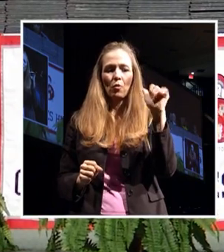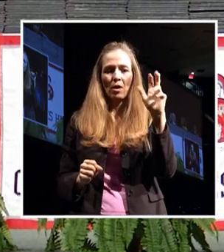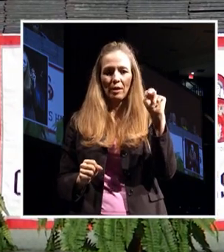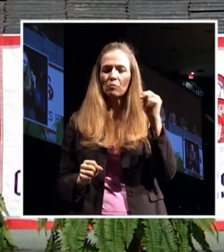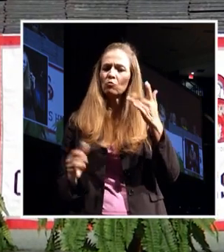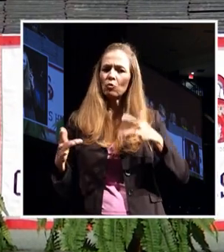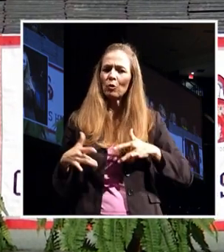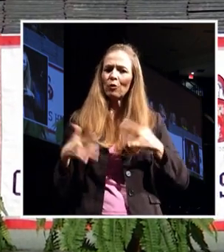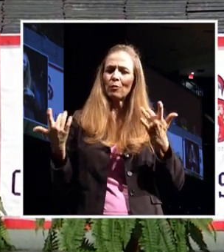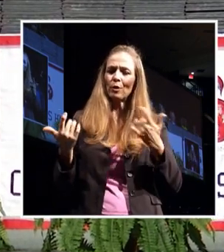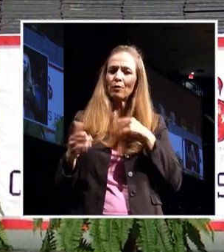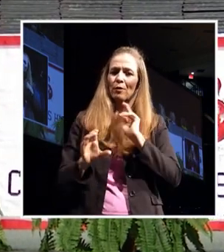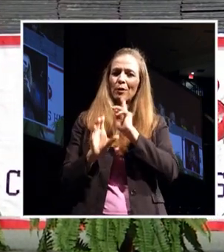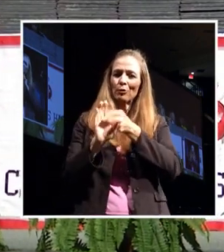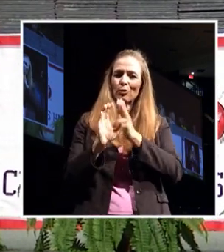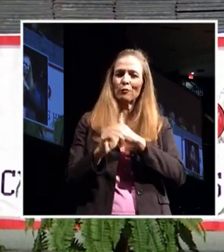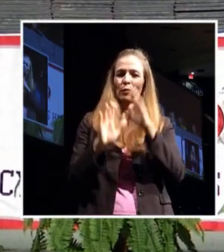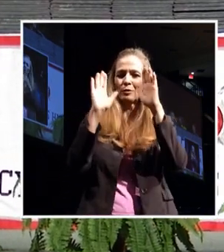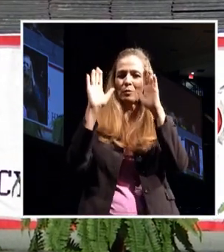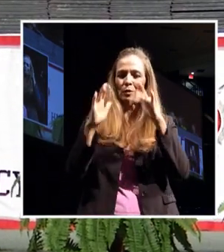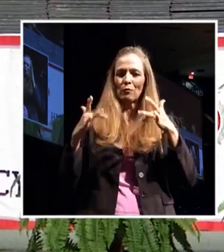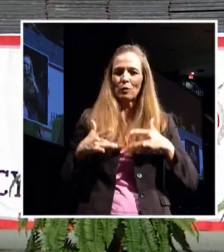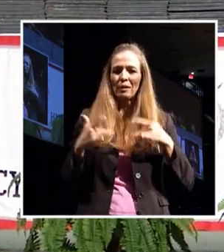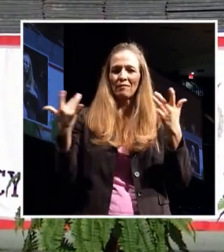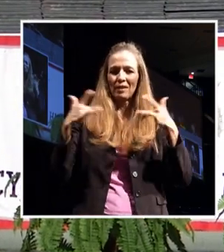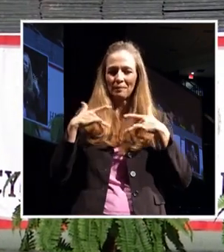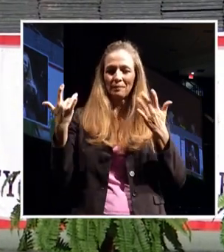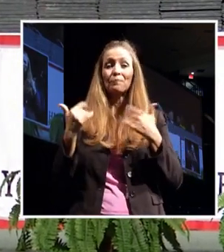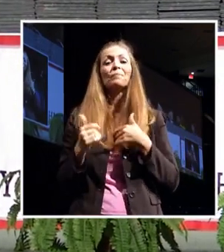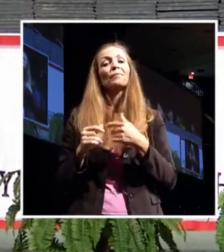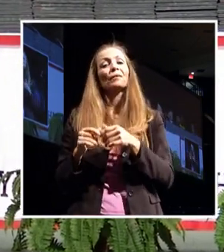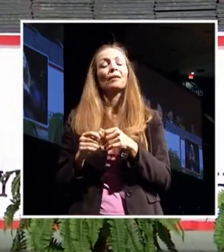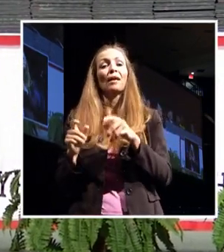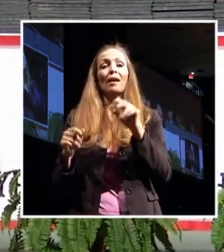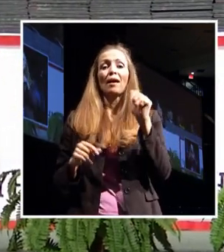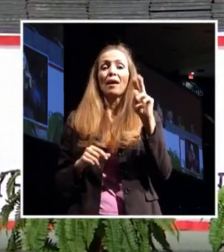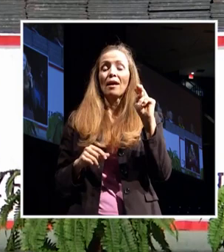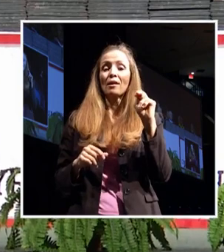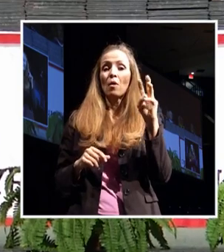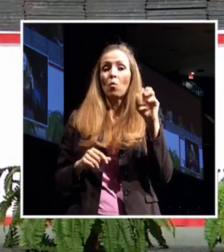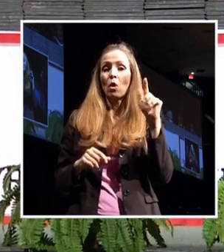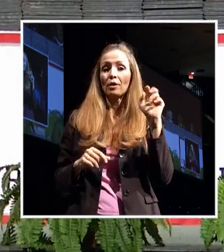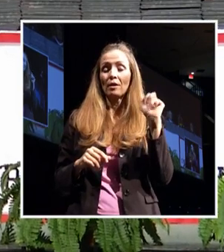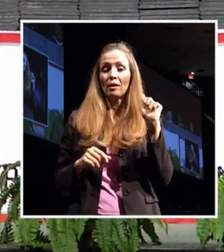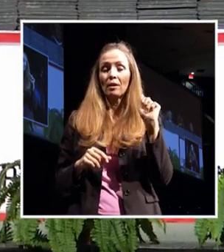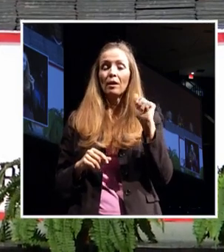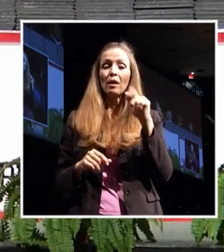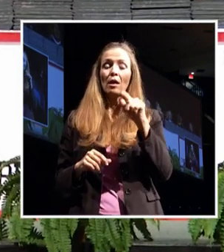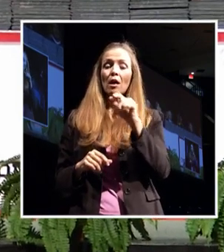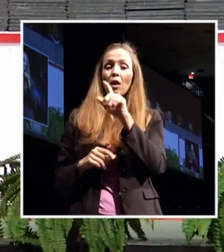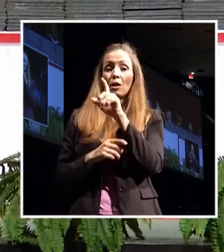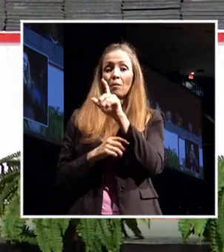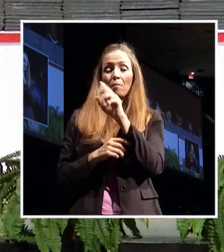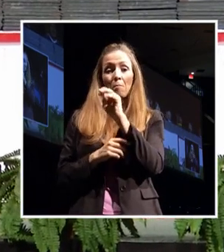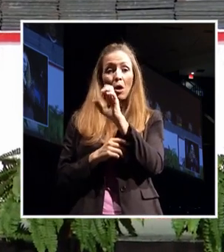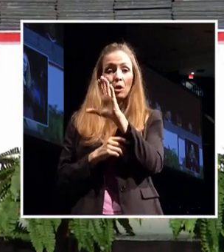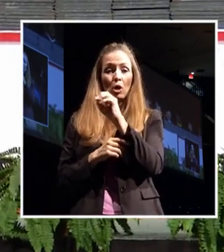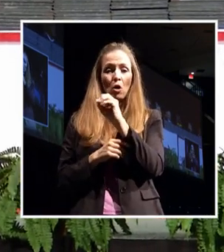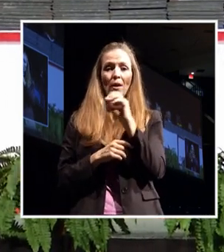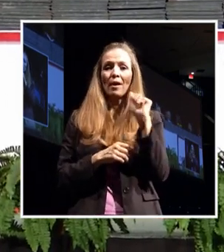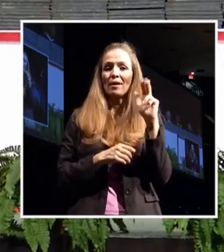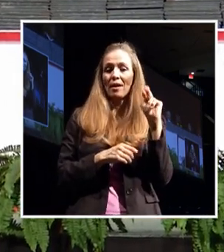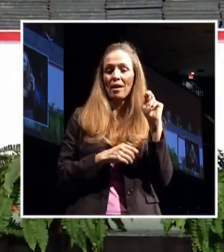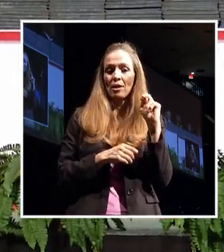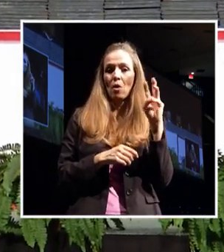We are thrilled that they can join you for this wonderful event. Anna Huerta, daughter of Marco and Anna Huerta, was selected by